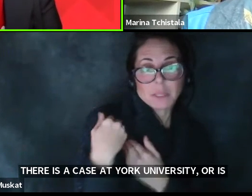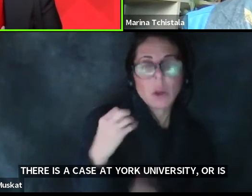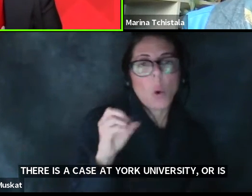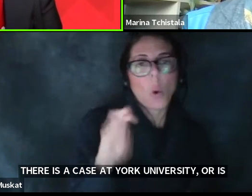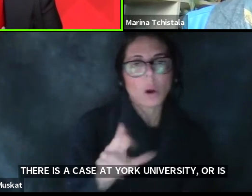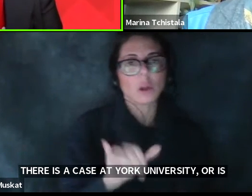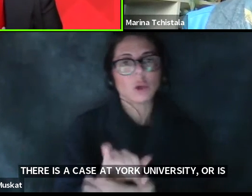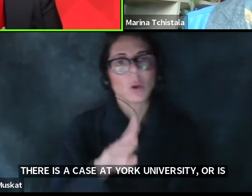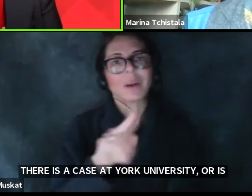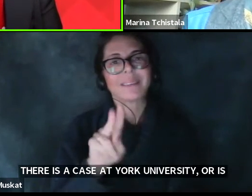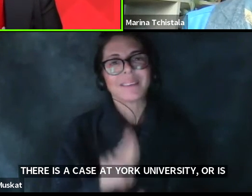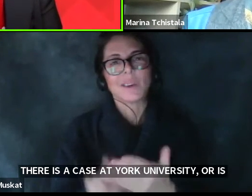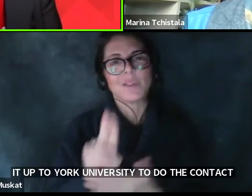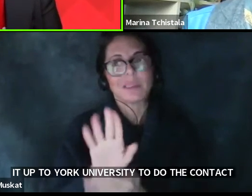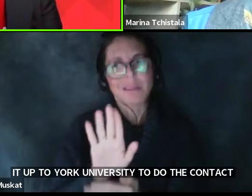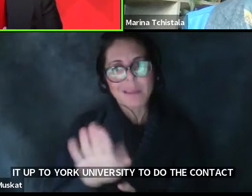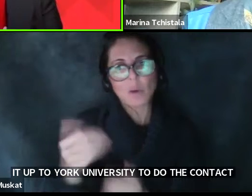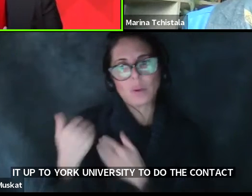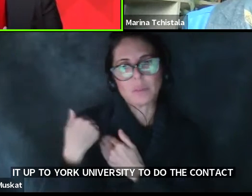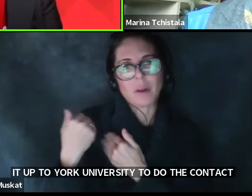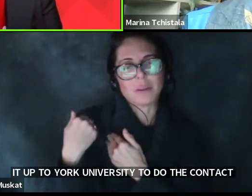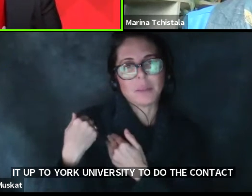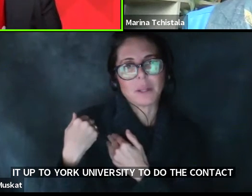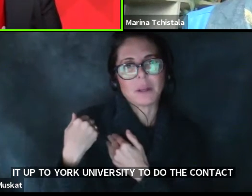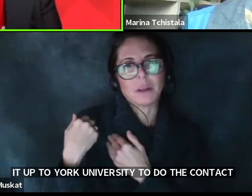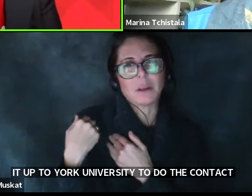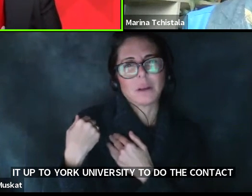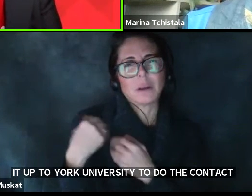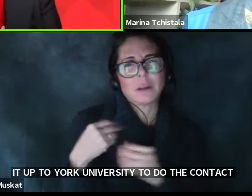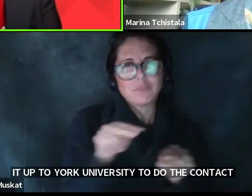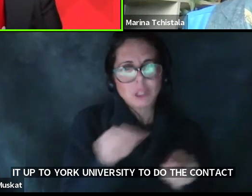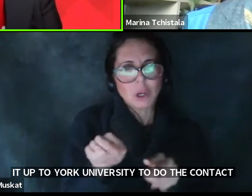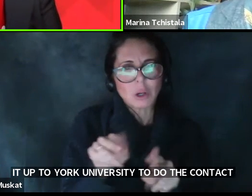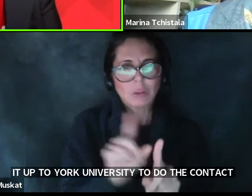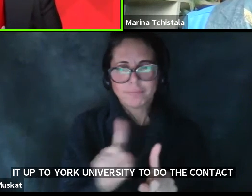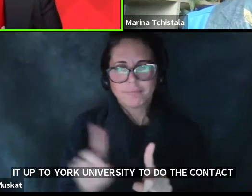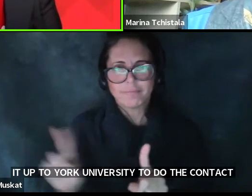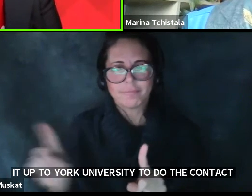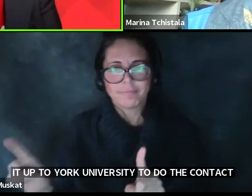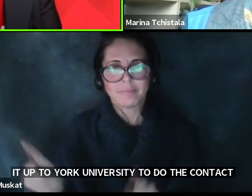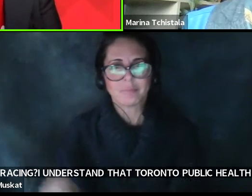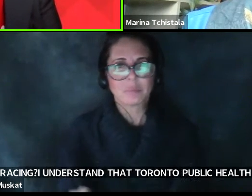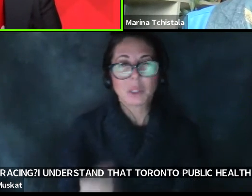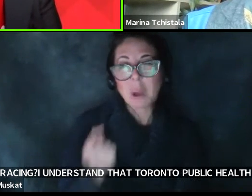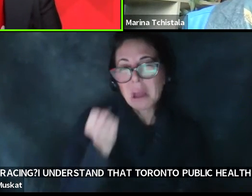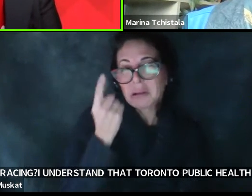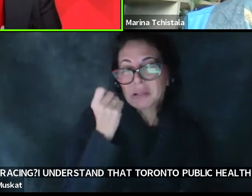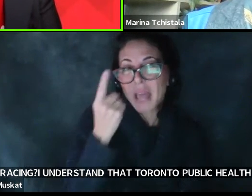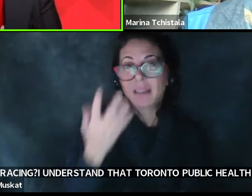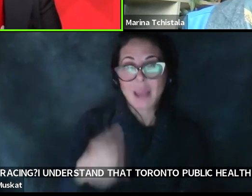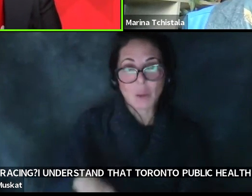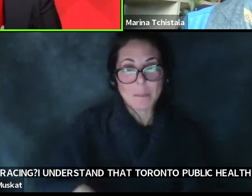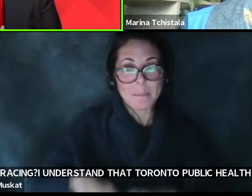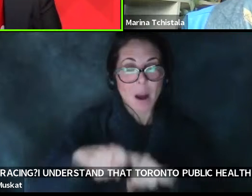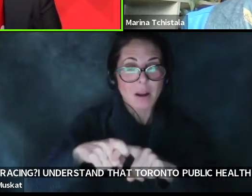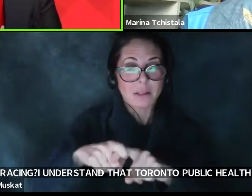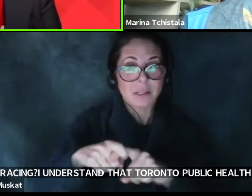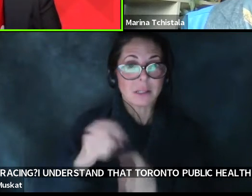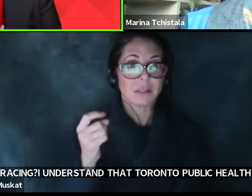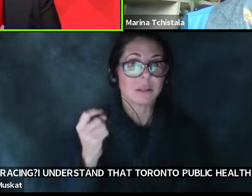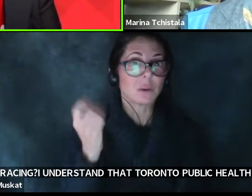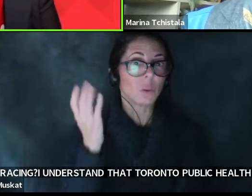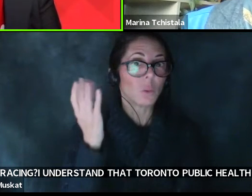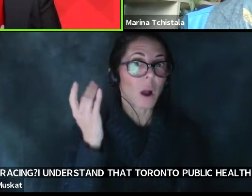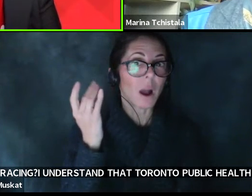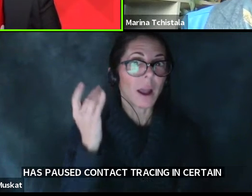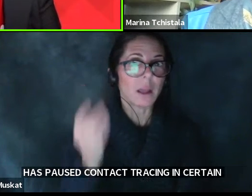I understand that Toronto Public Health has paused contact tracing in certain situations due to the large amount